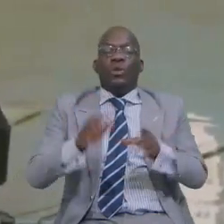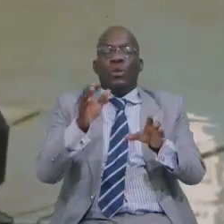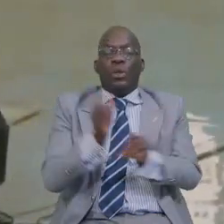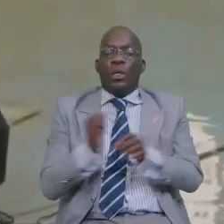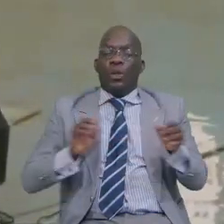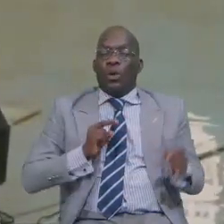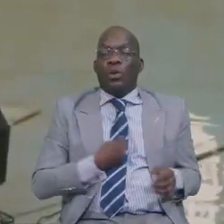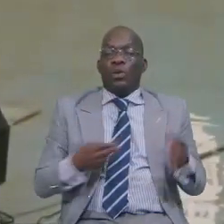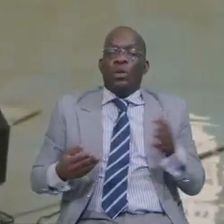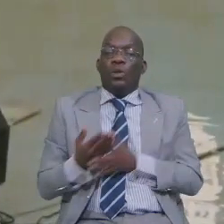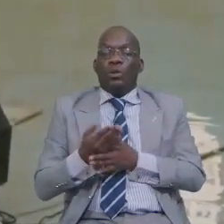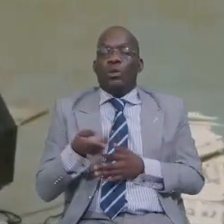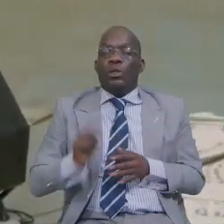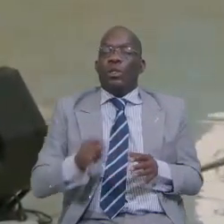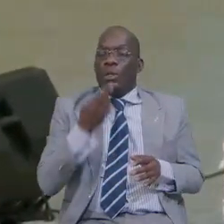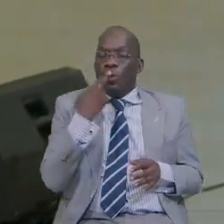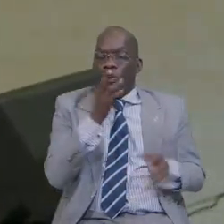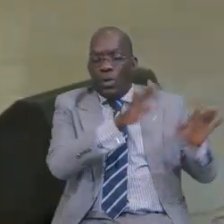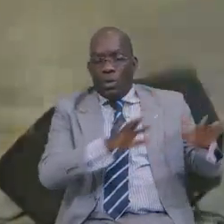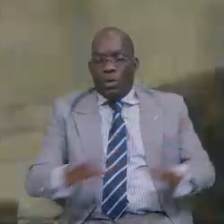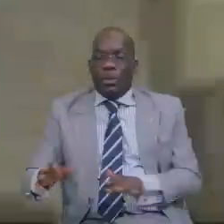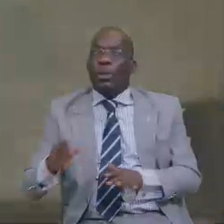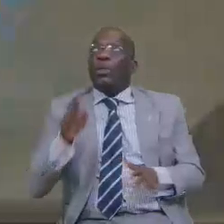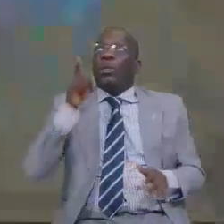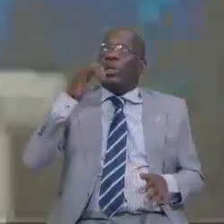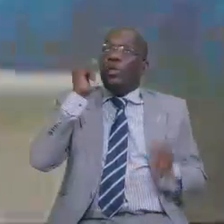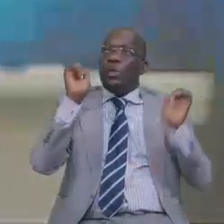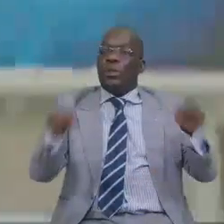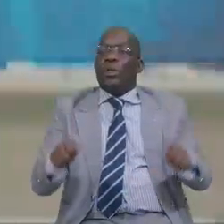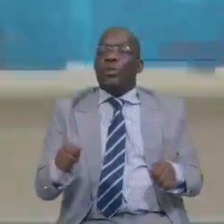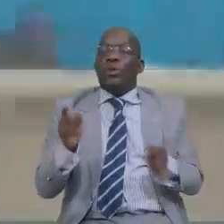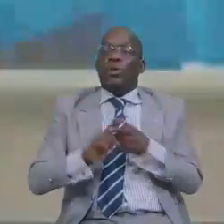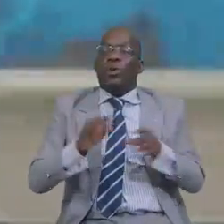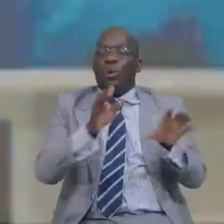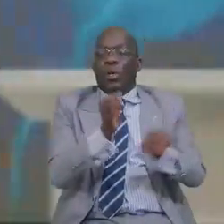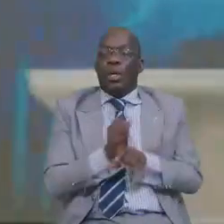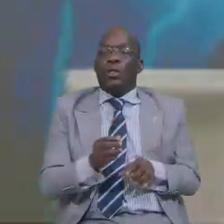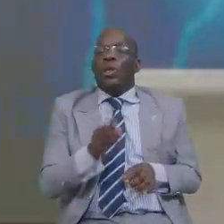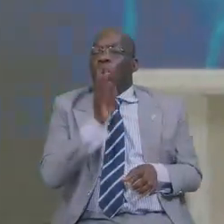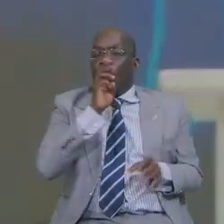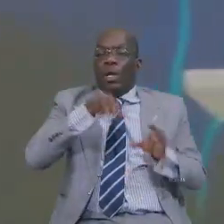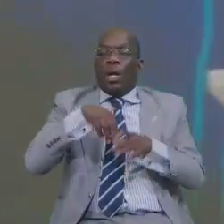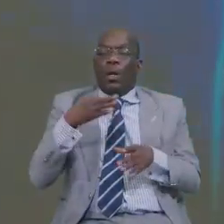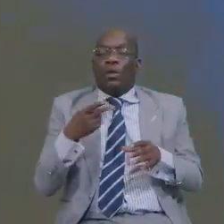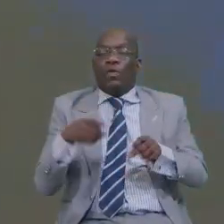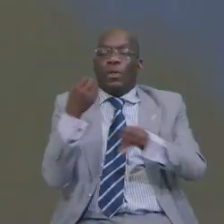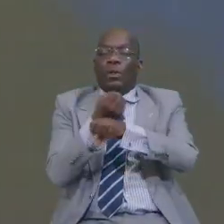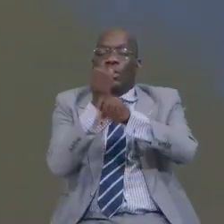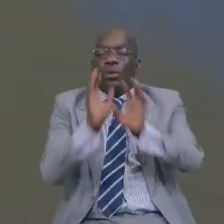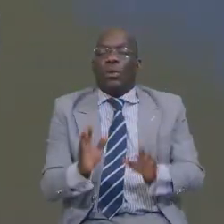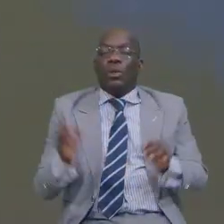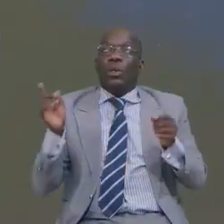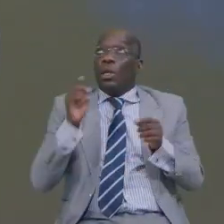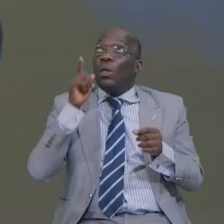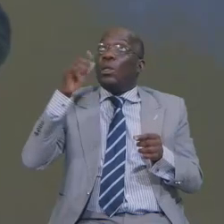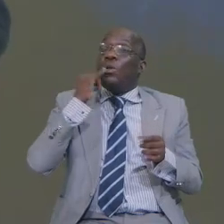the Red Sea, is able to get water out of that rock, is able to bring a food,